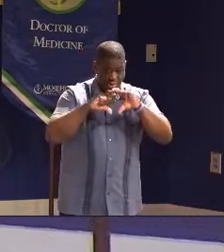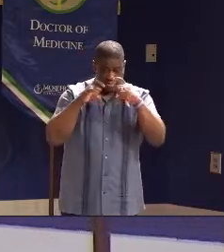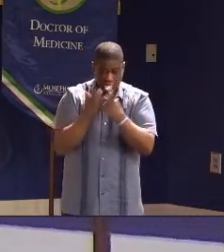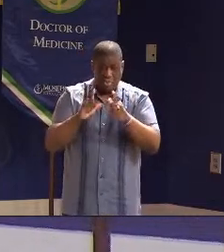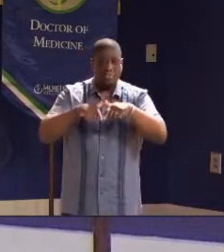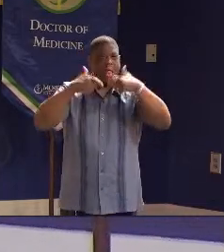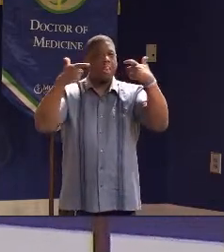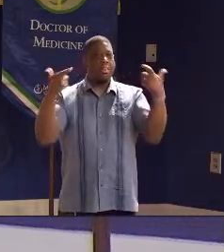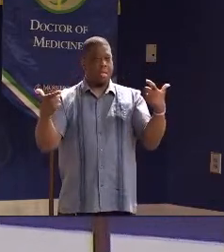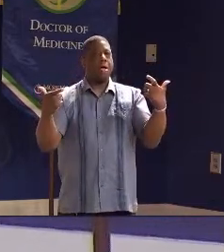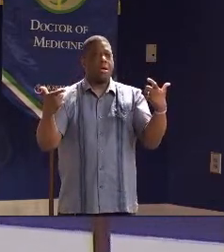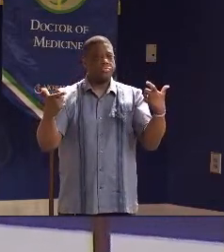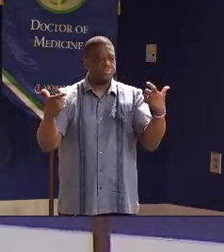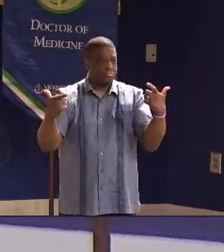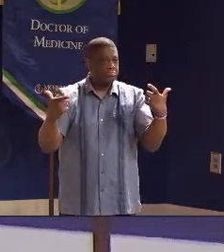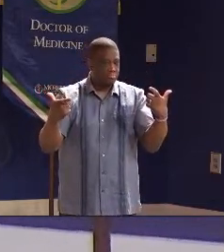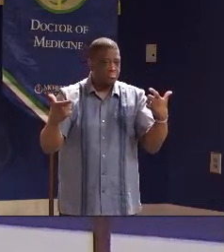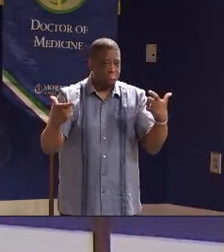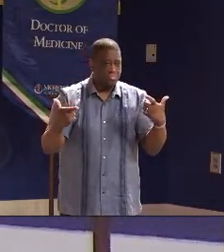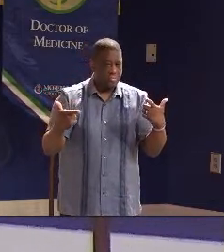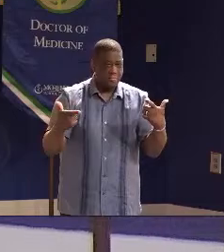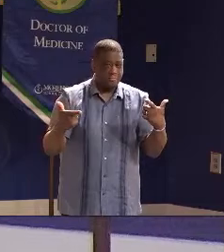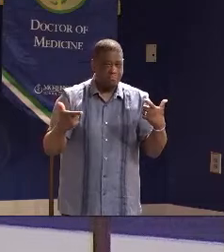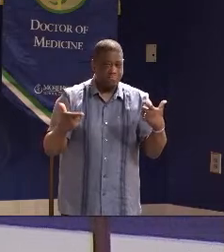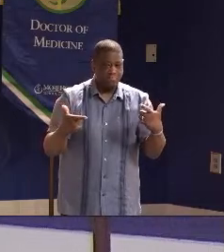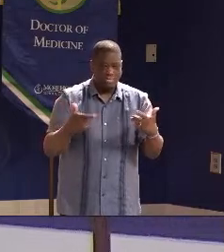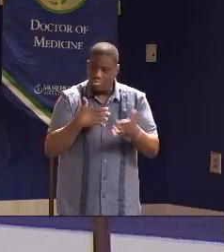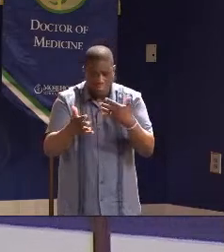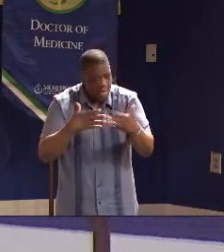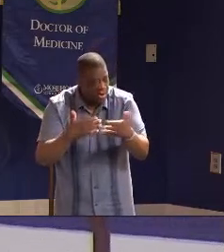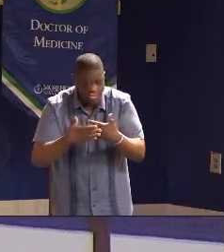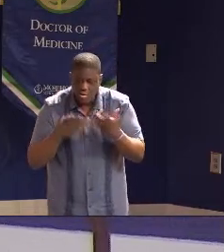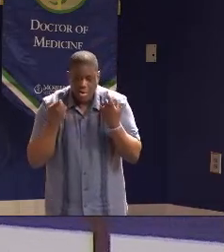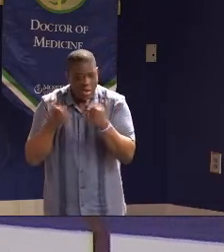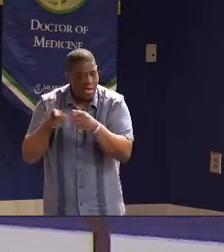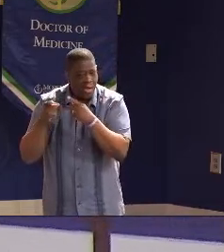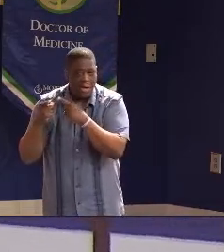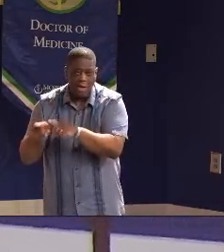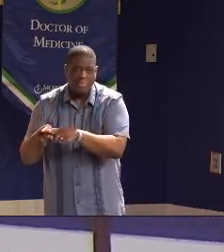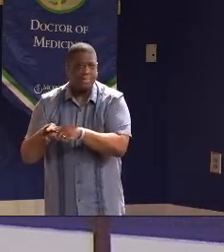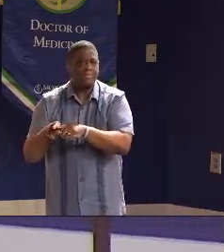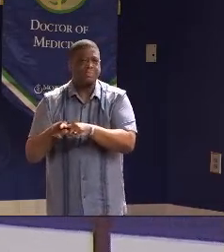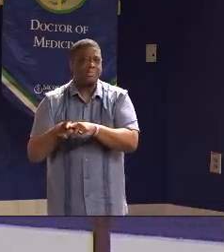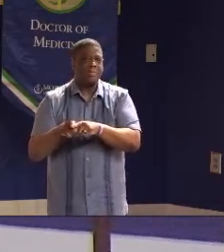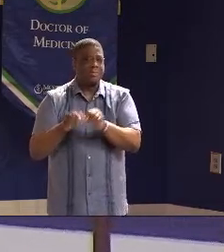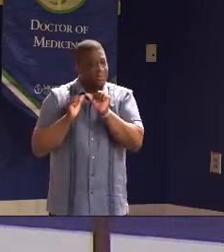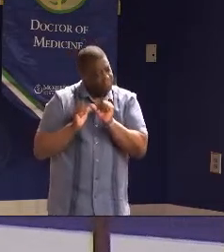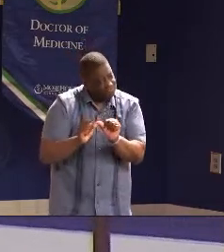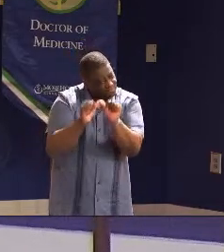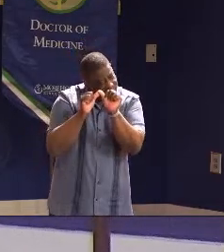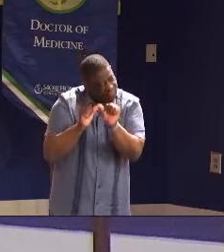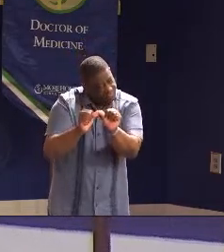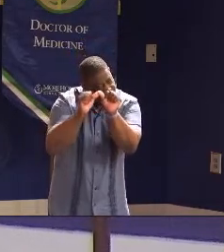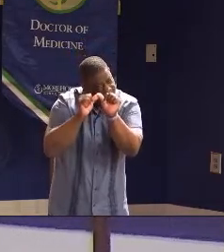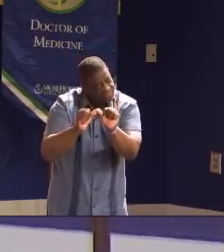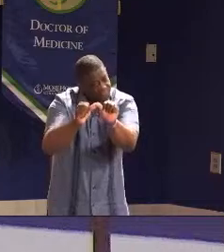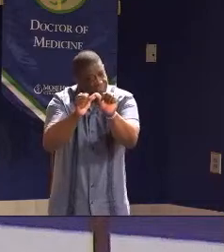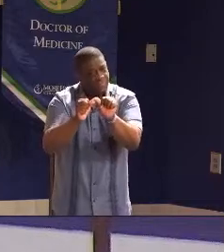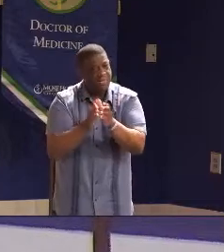course they have too. However, despite these obstacles, they have persevered. And I will say they